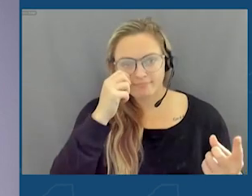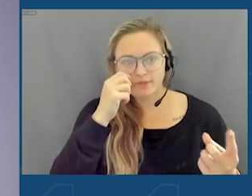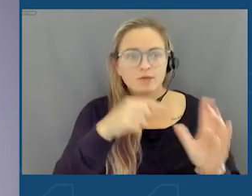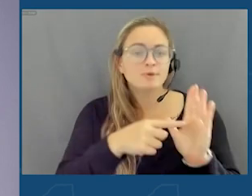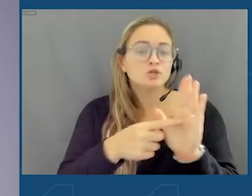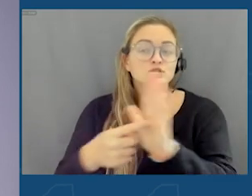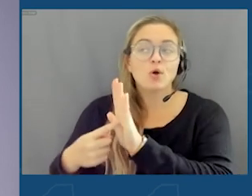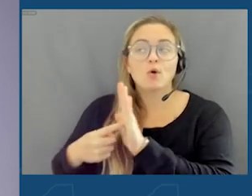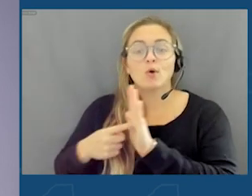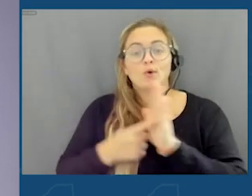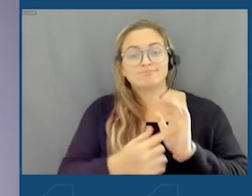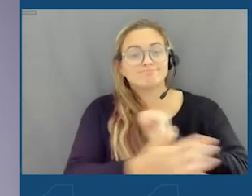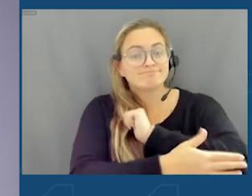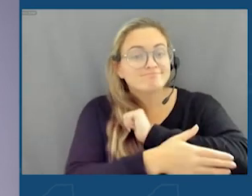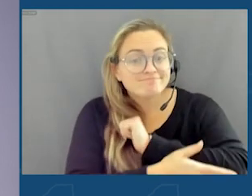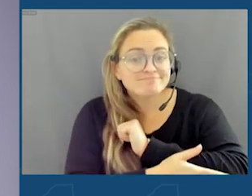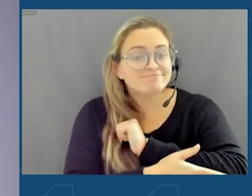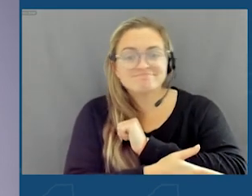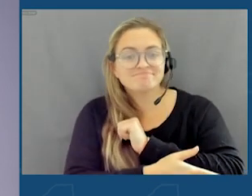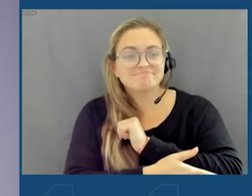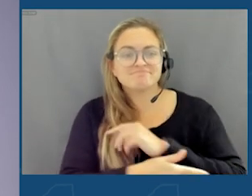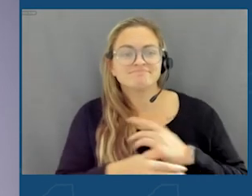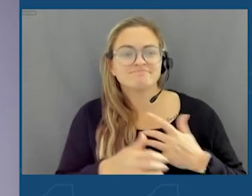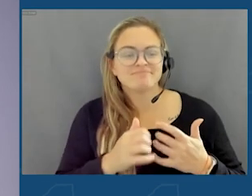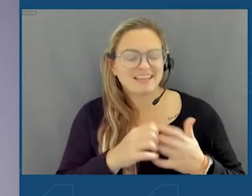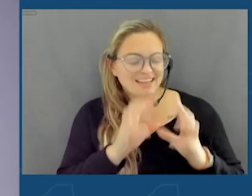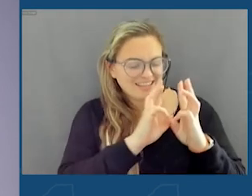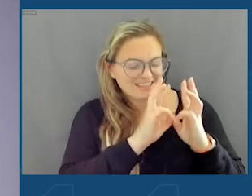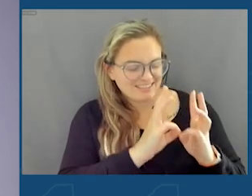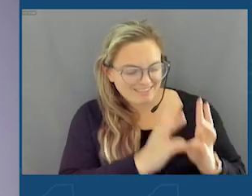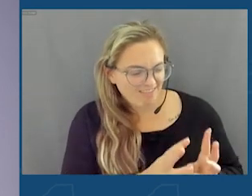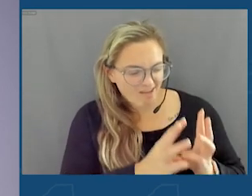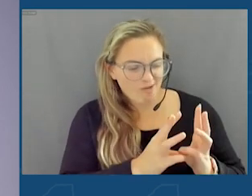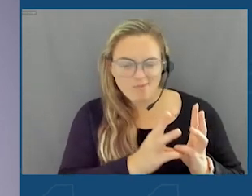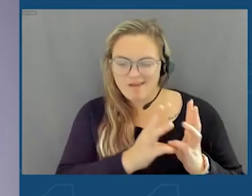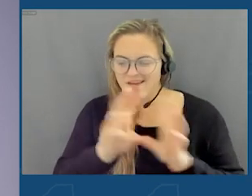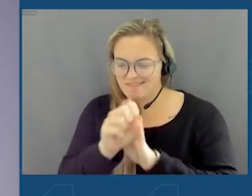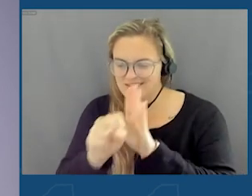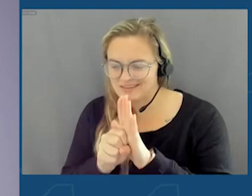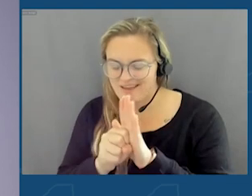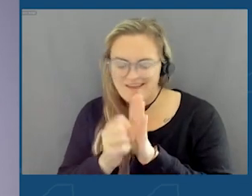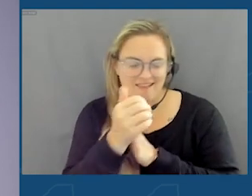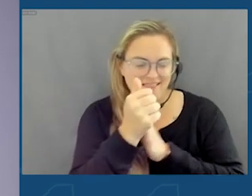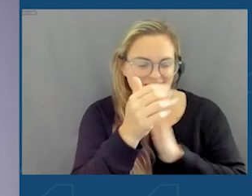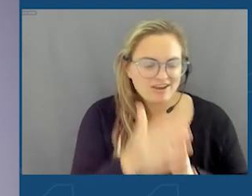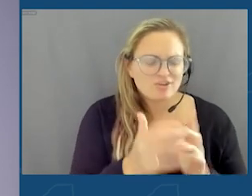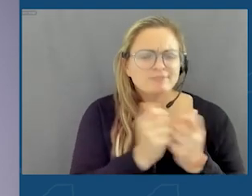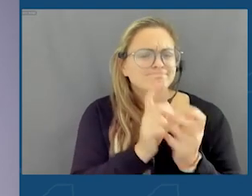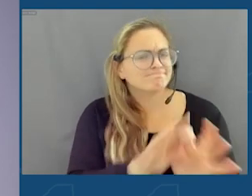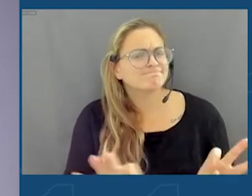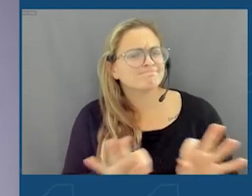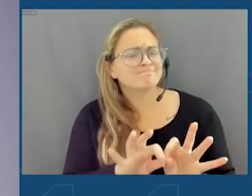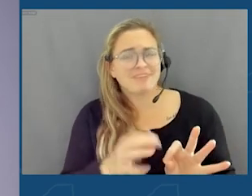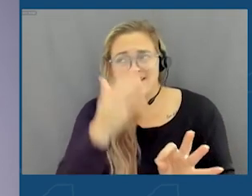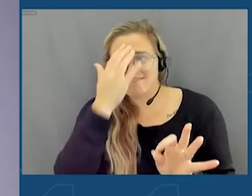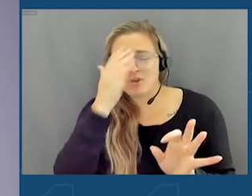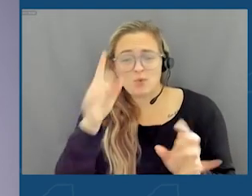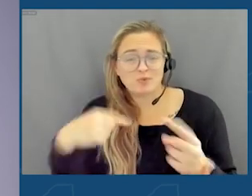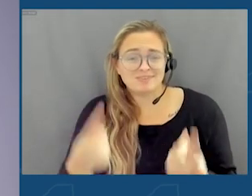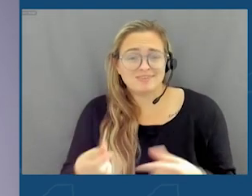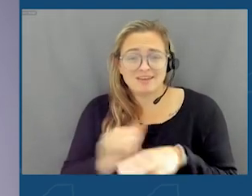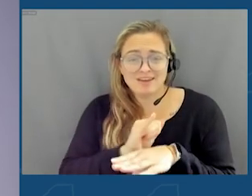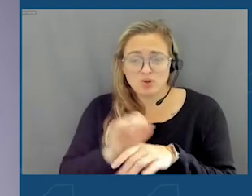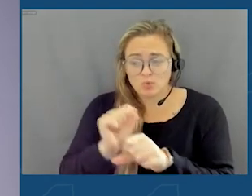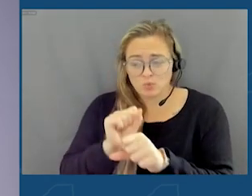the country just how much state climate leadership matters. I've had the pleasure of knowing him since I was an intern in his